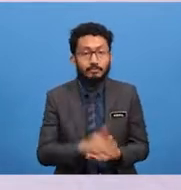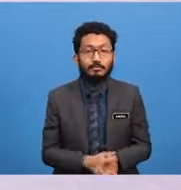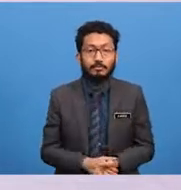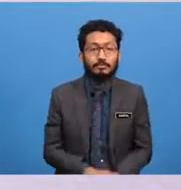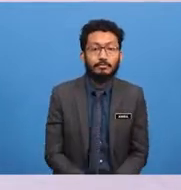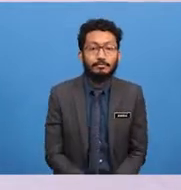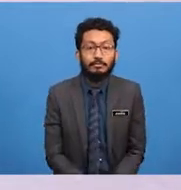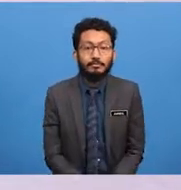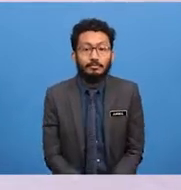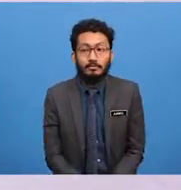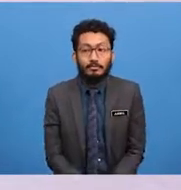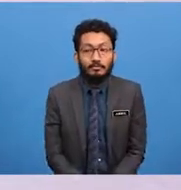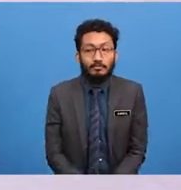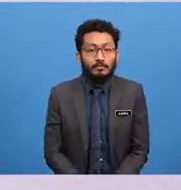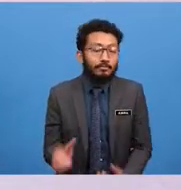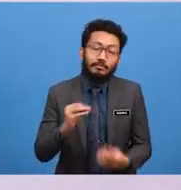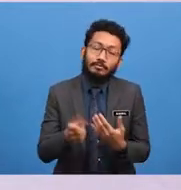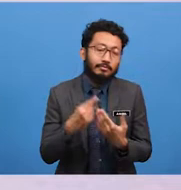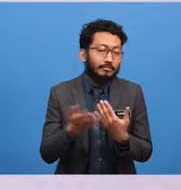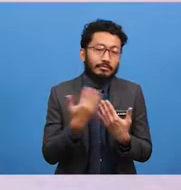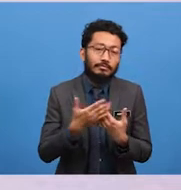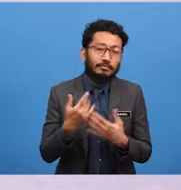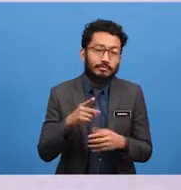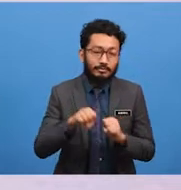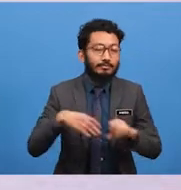Oh, it's easy. I can do it.